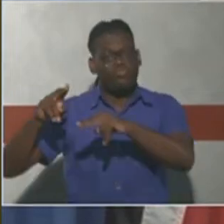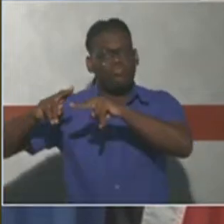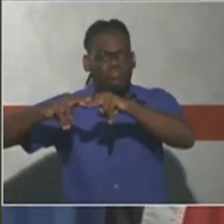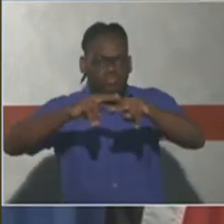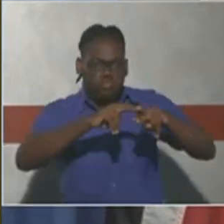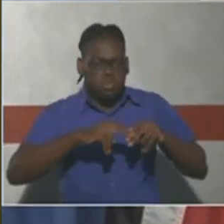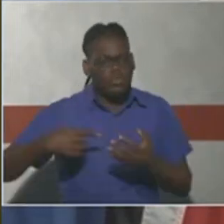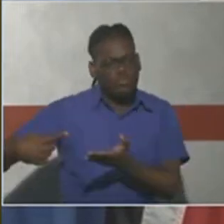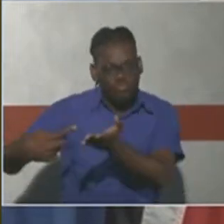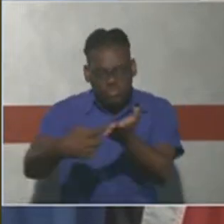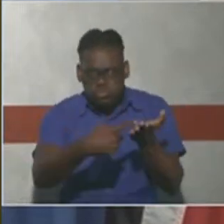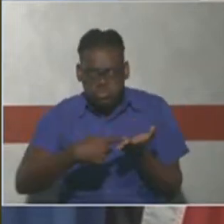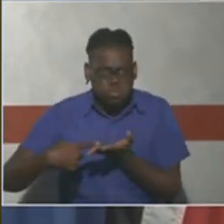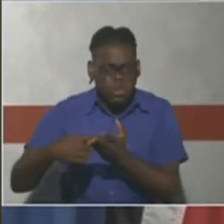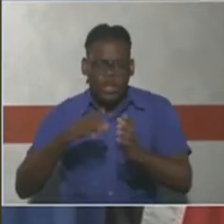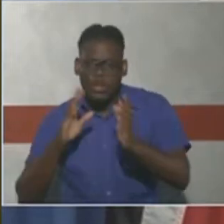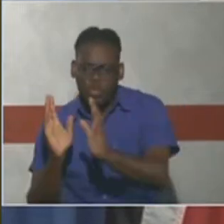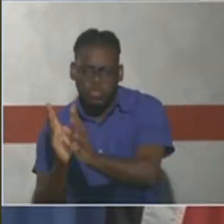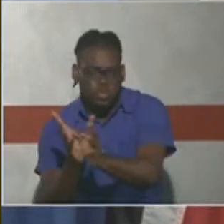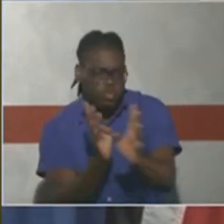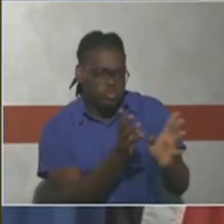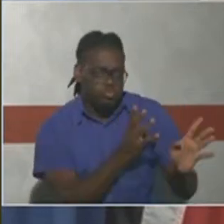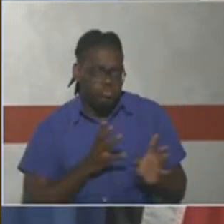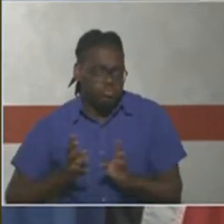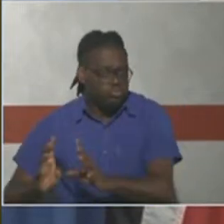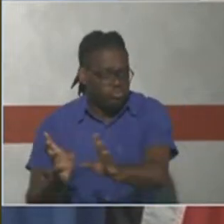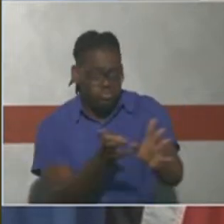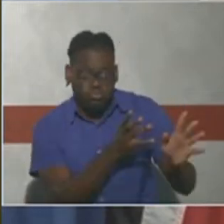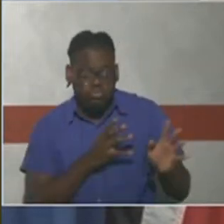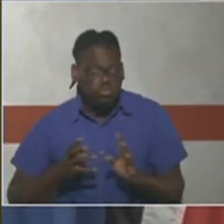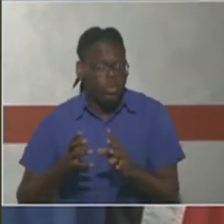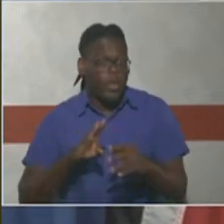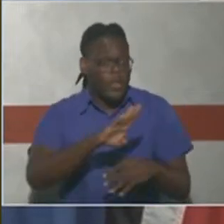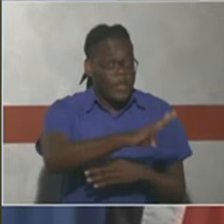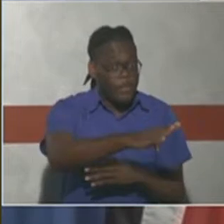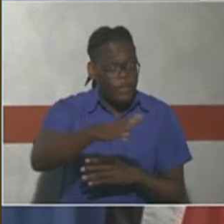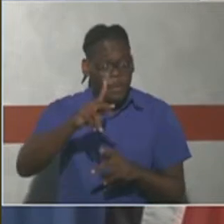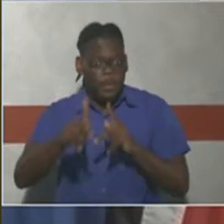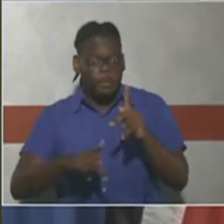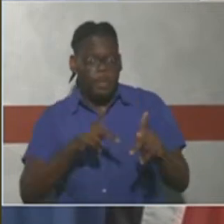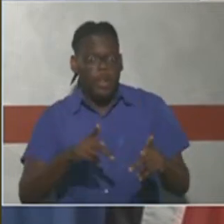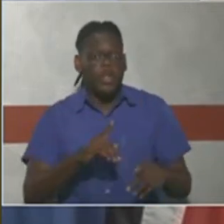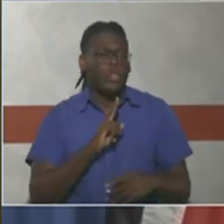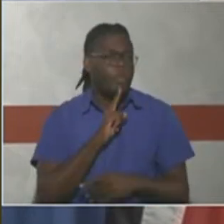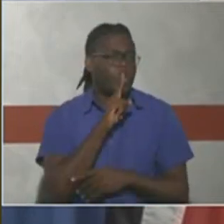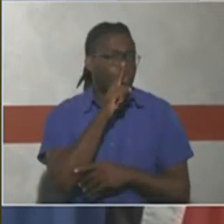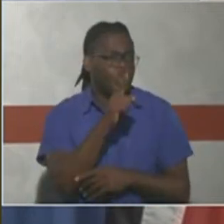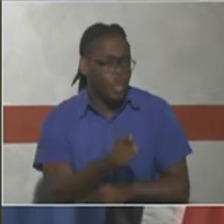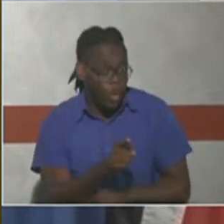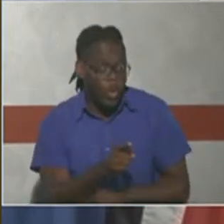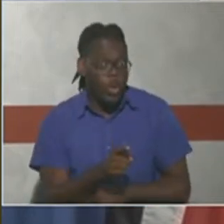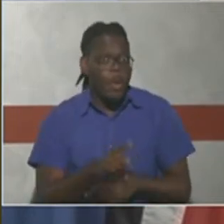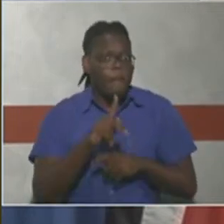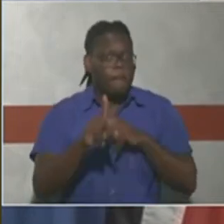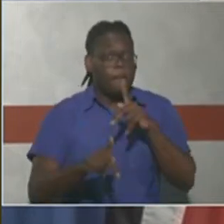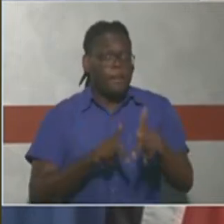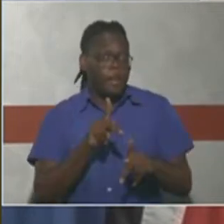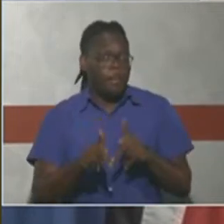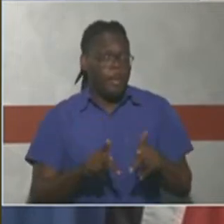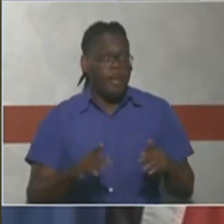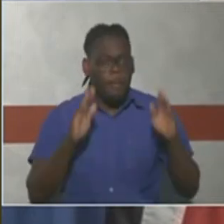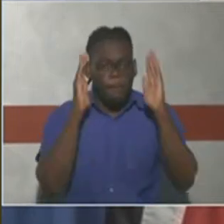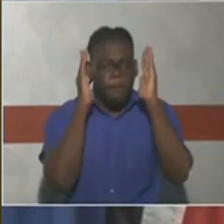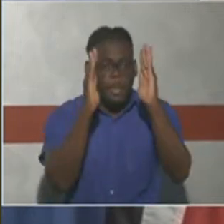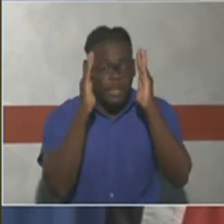us did so and had the opportunity to do so. And the end result was that there was a